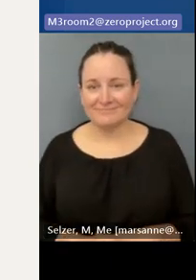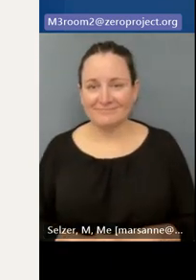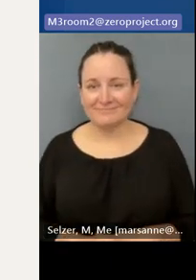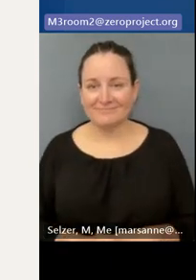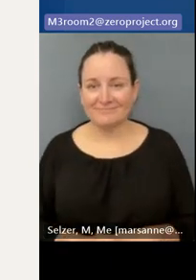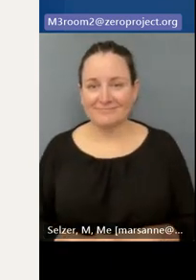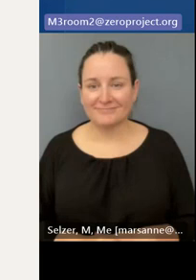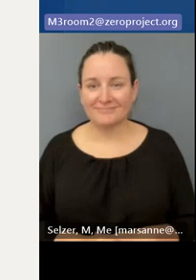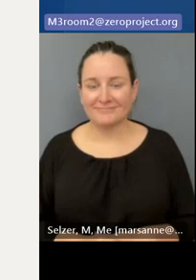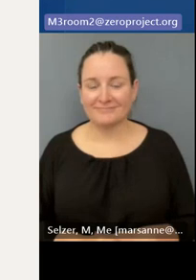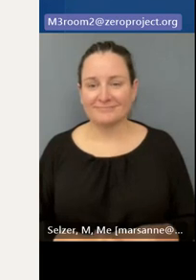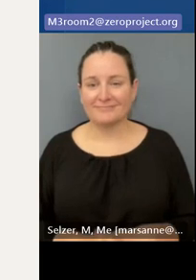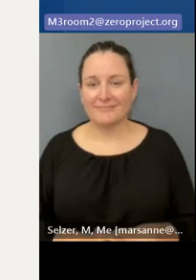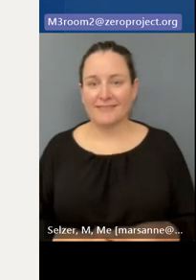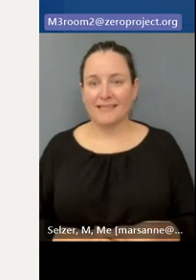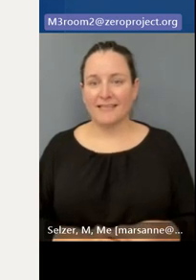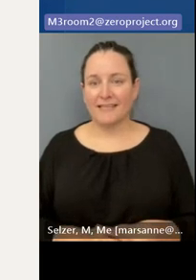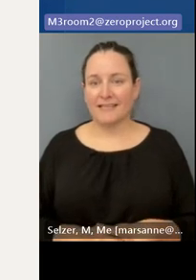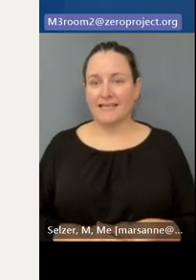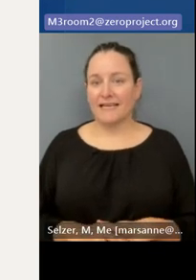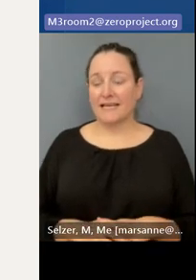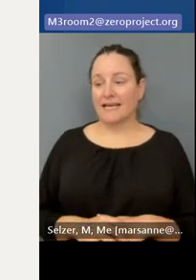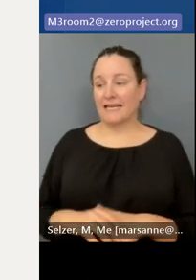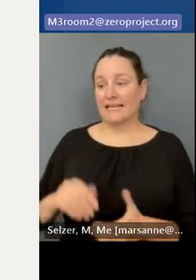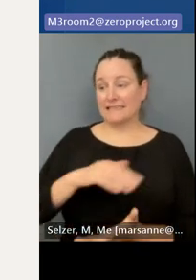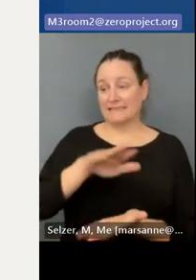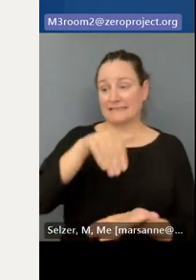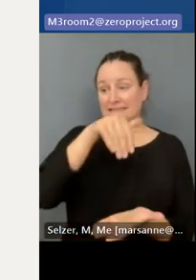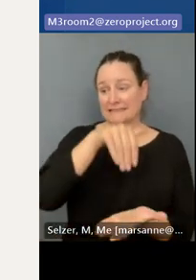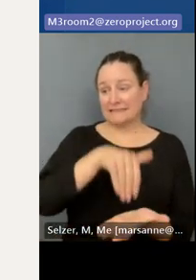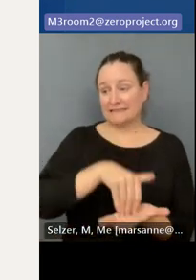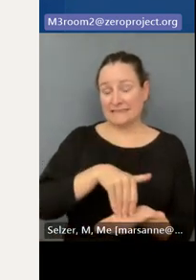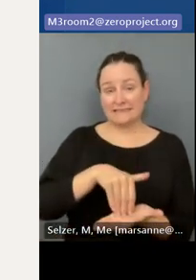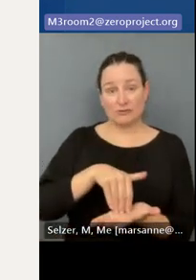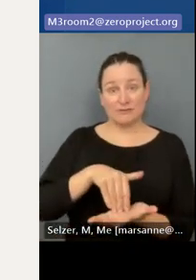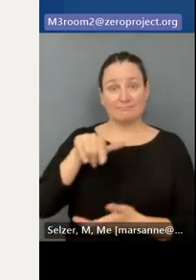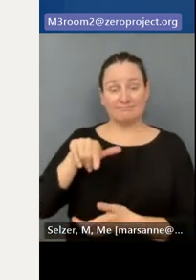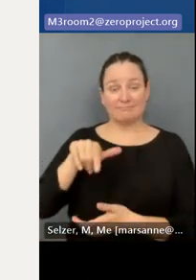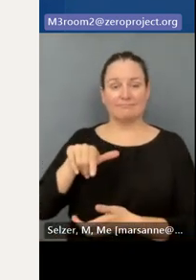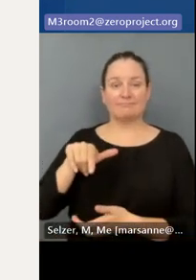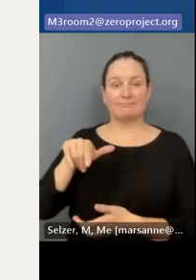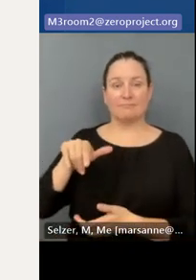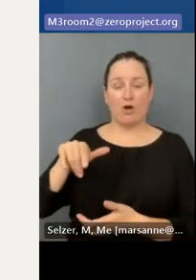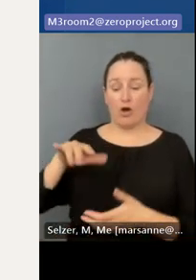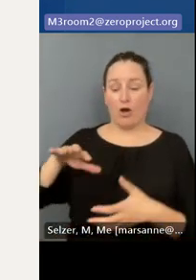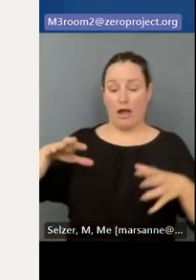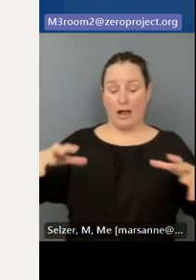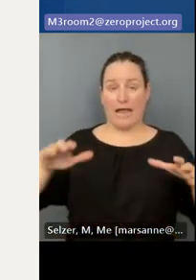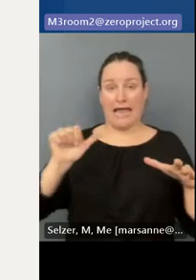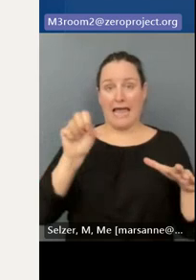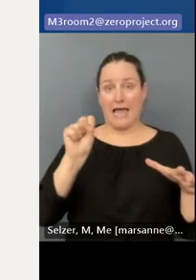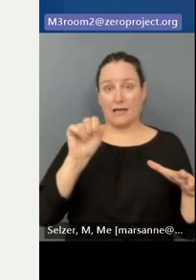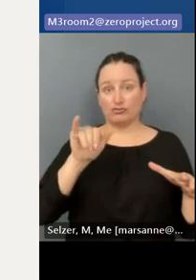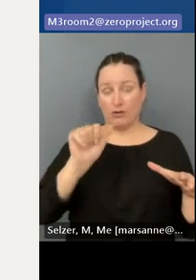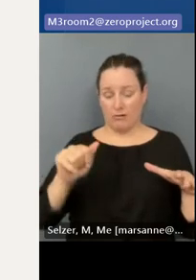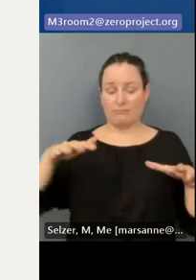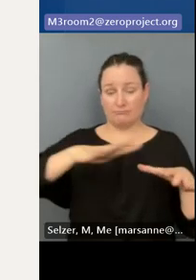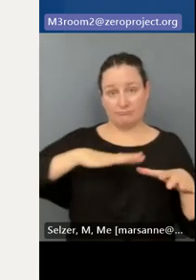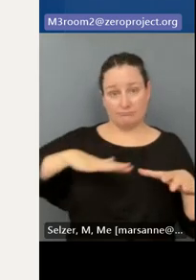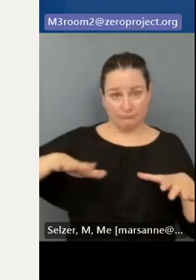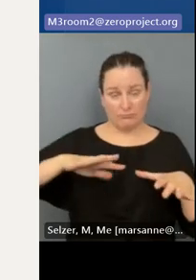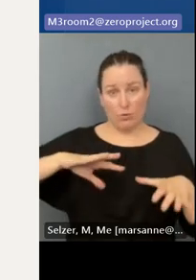In Central Asia countries, unfortunately, we do not often see people with disabilities outside in the society.